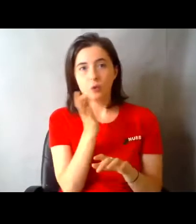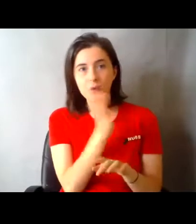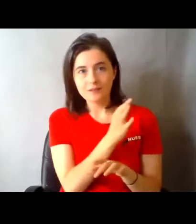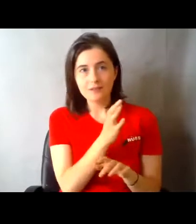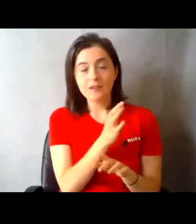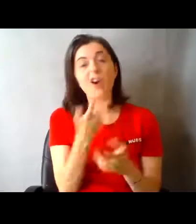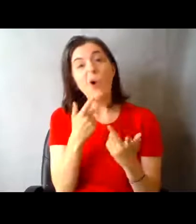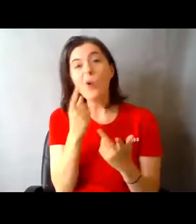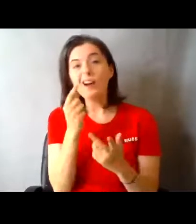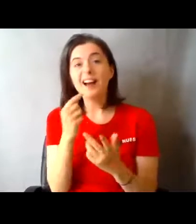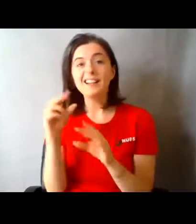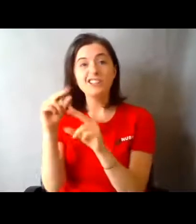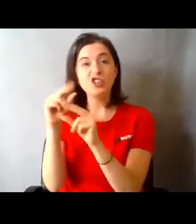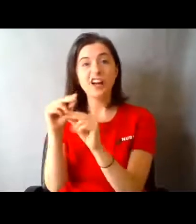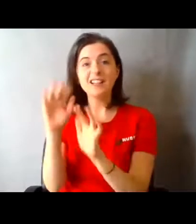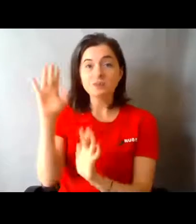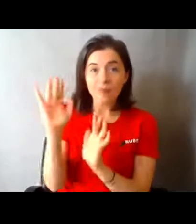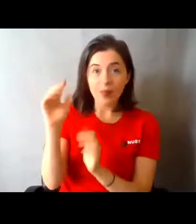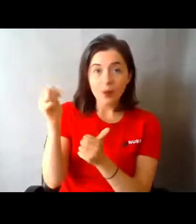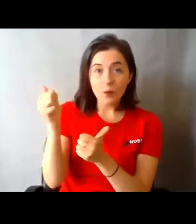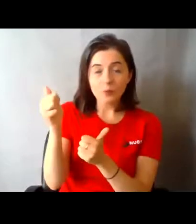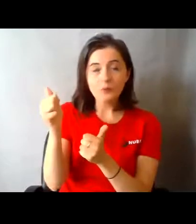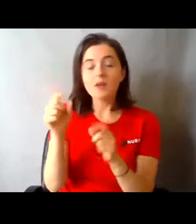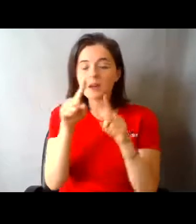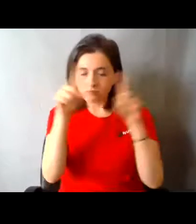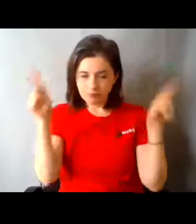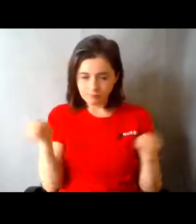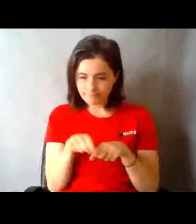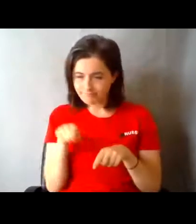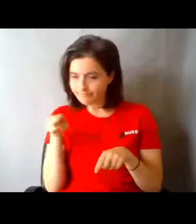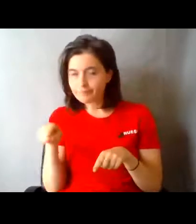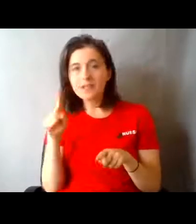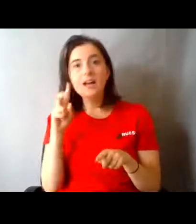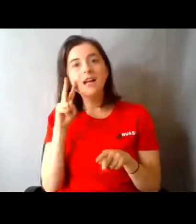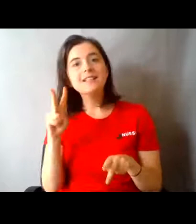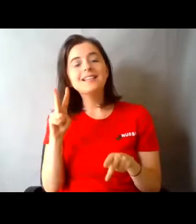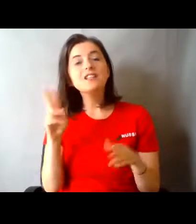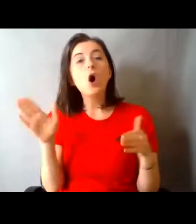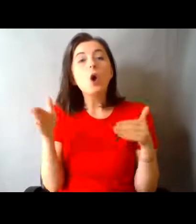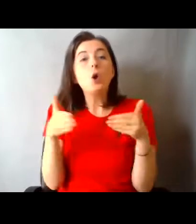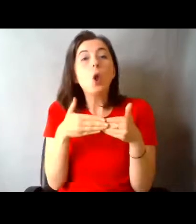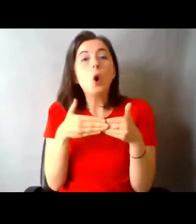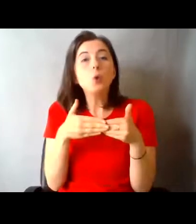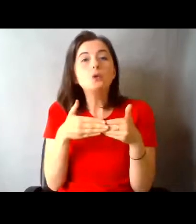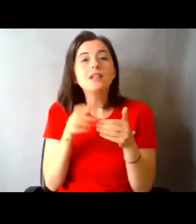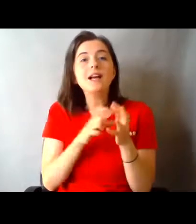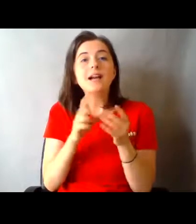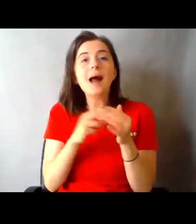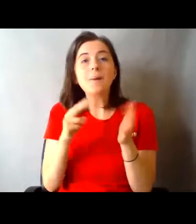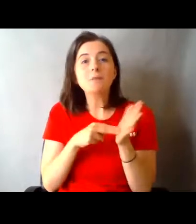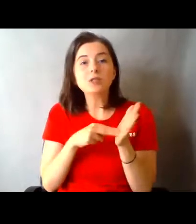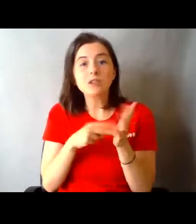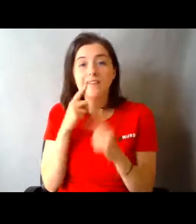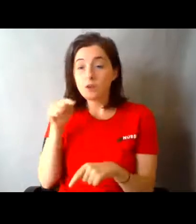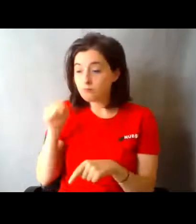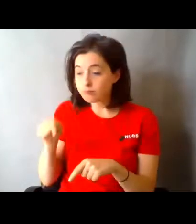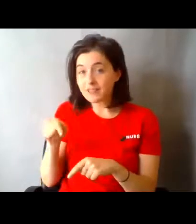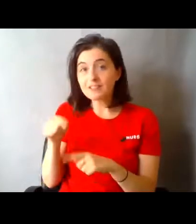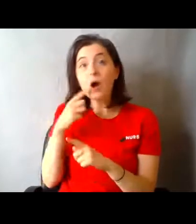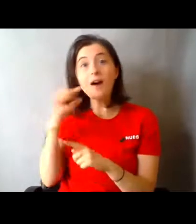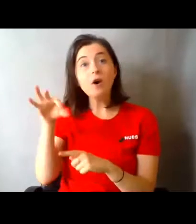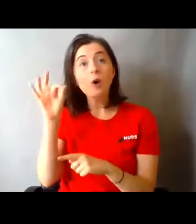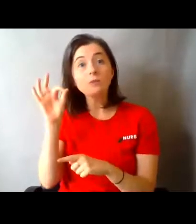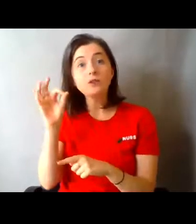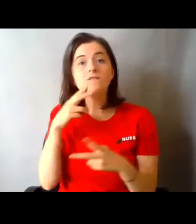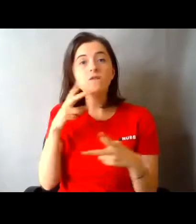says Closed Caption. If you press that button, you'll be able to turn subtitles on. That will provide live subtitles of this call. If